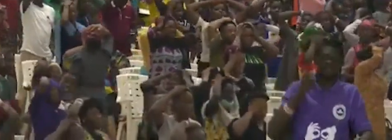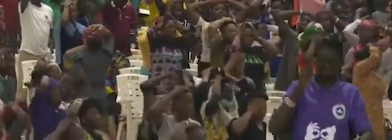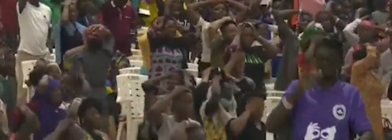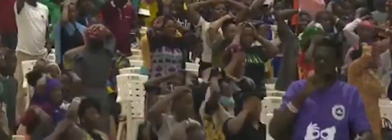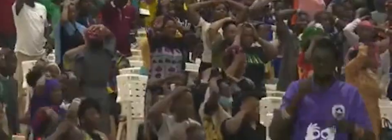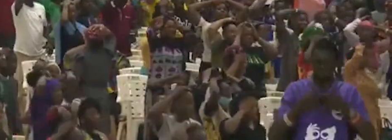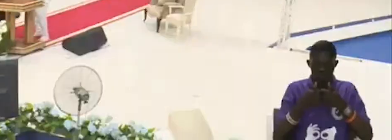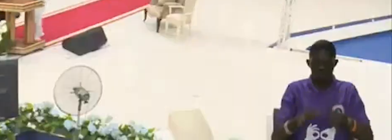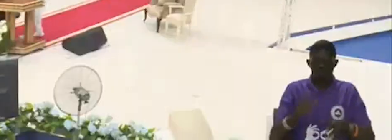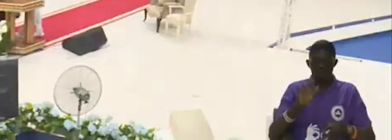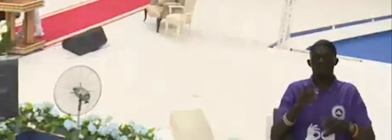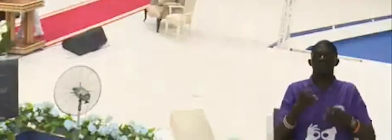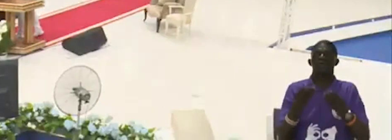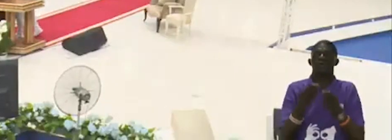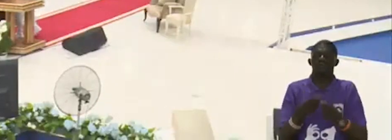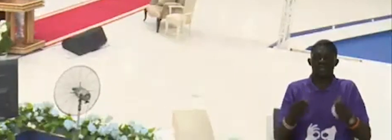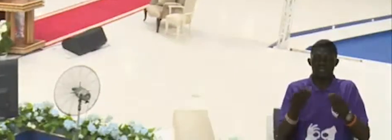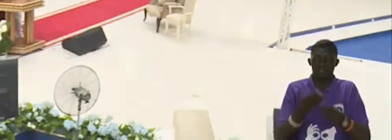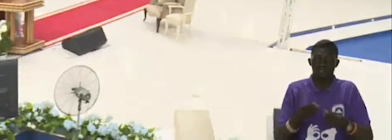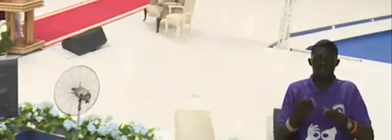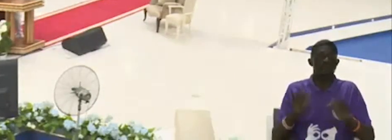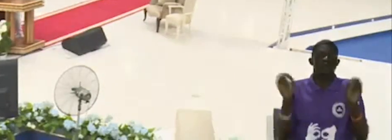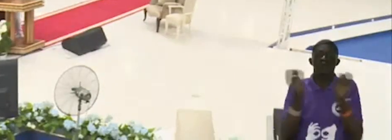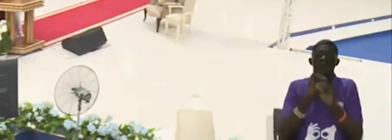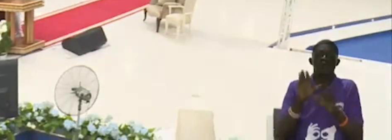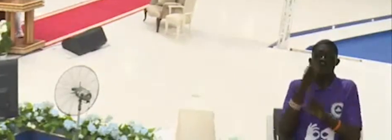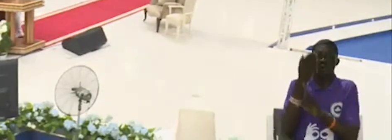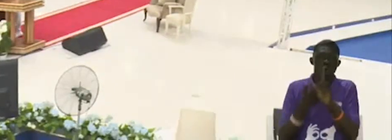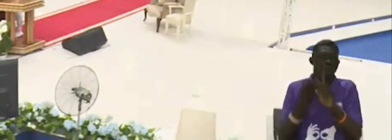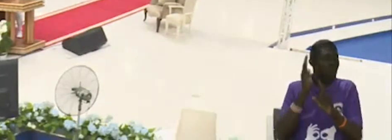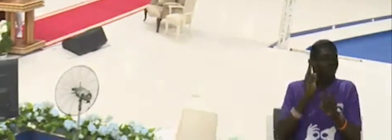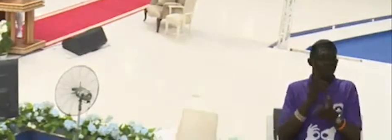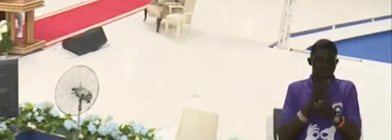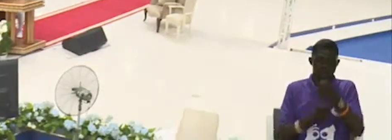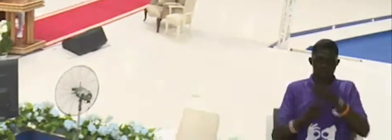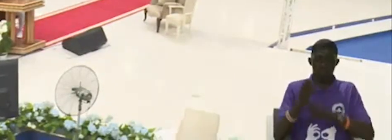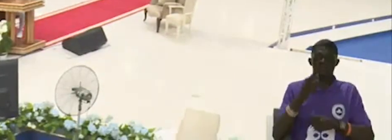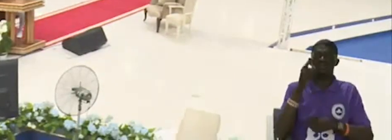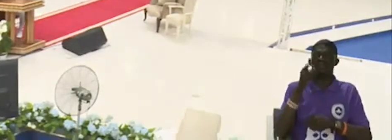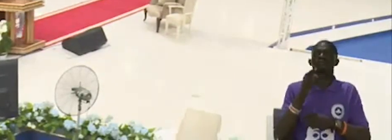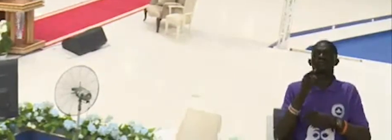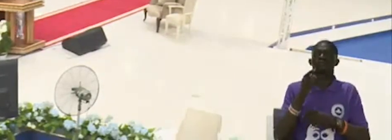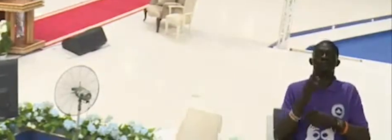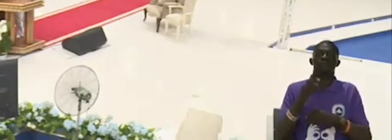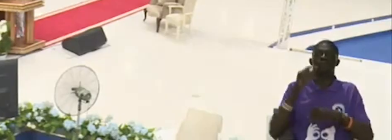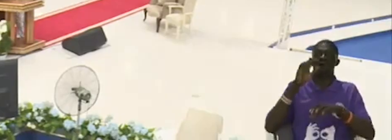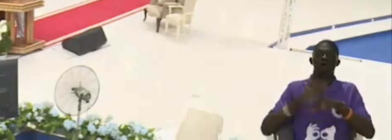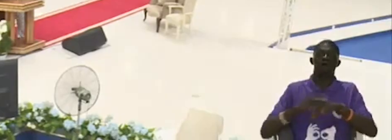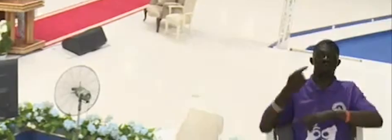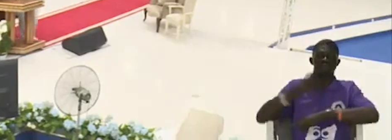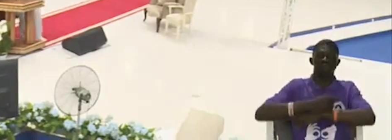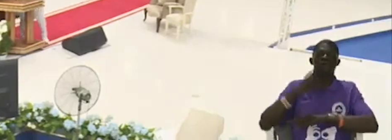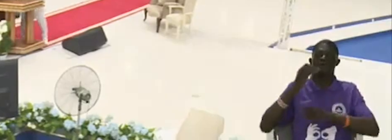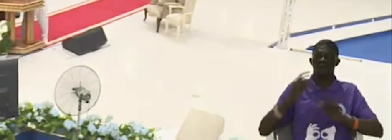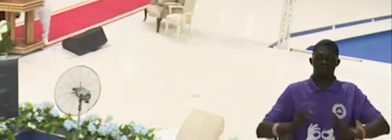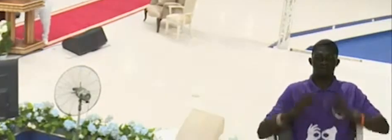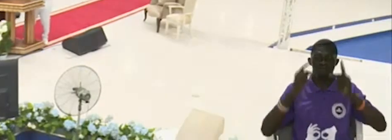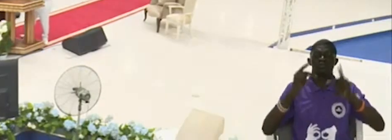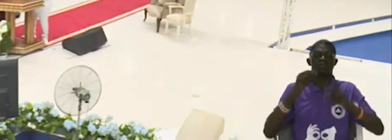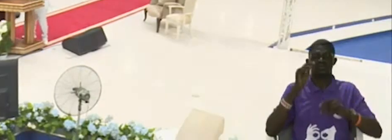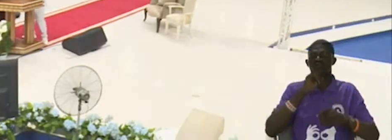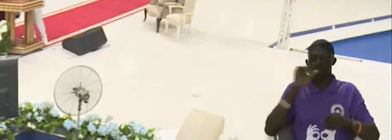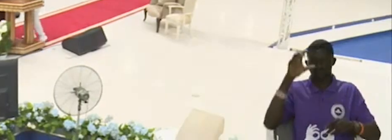your crown. No one will replace you. On your day of promotion, you will not be missing.